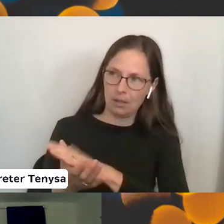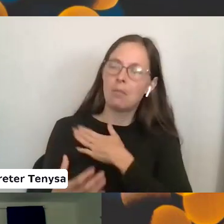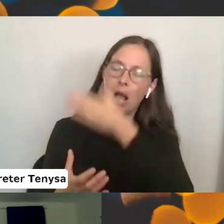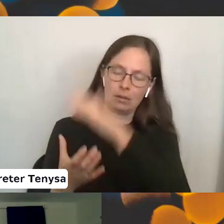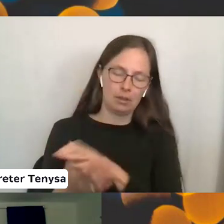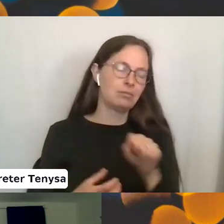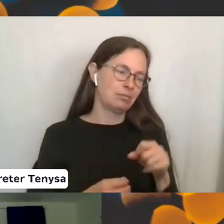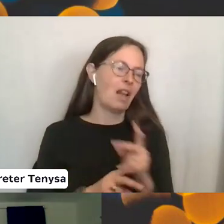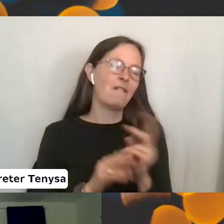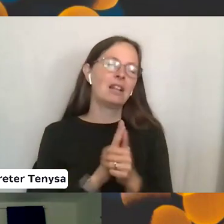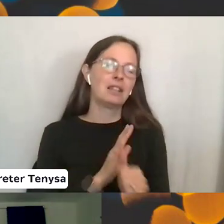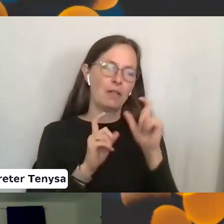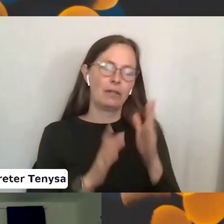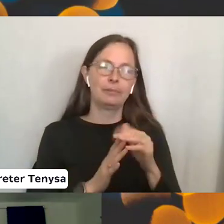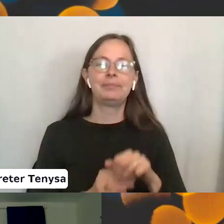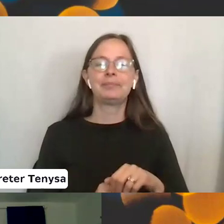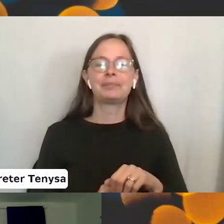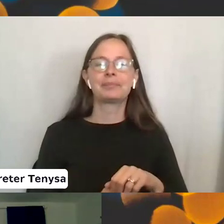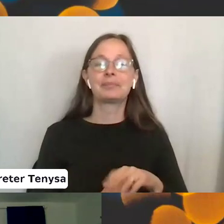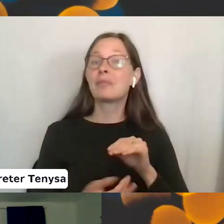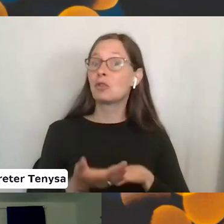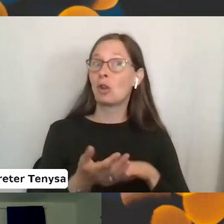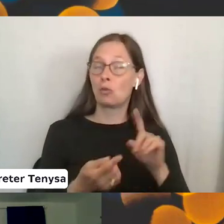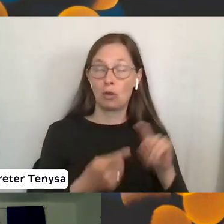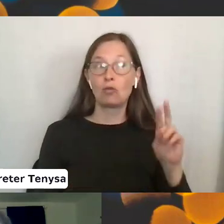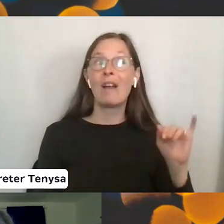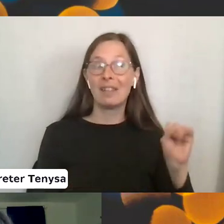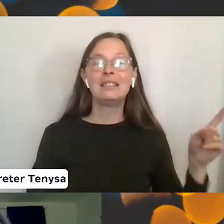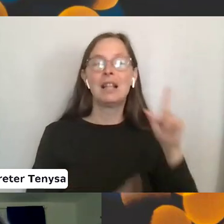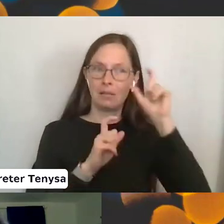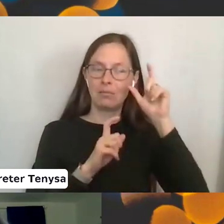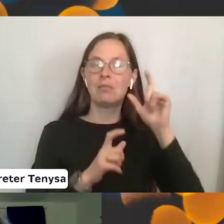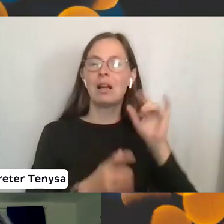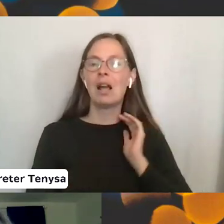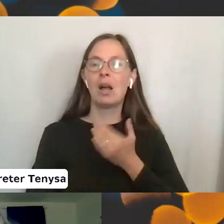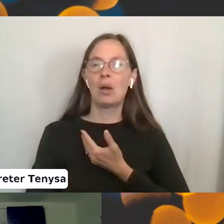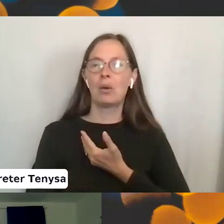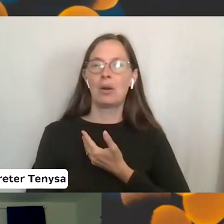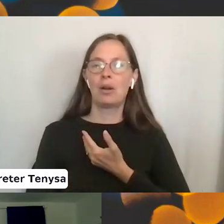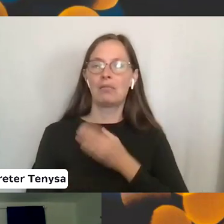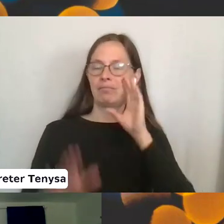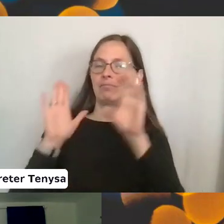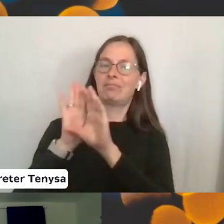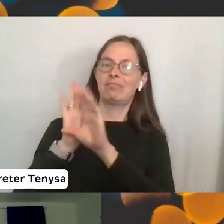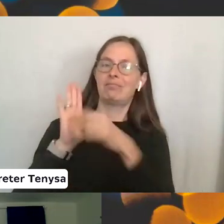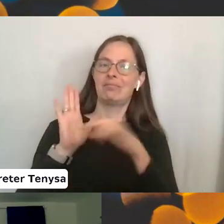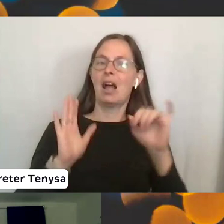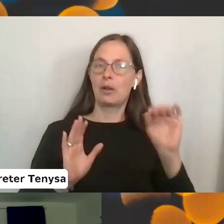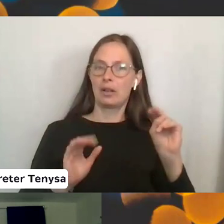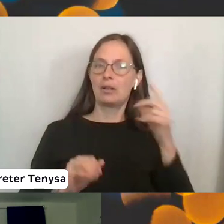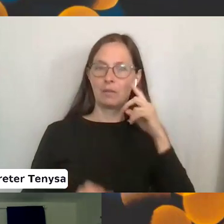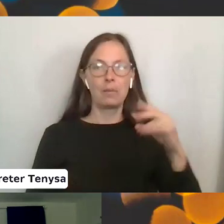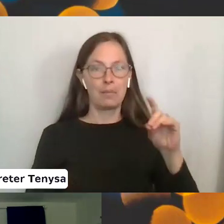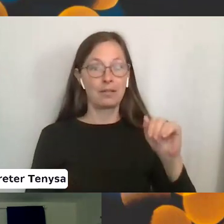very talented photographer. Who actually, shout out to Travis, took the photo that is our icon for the